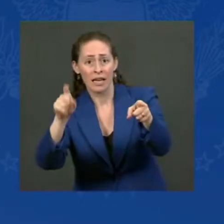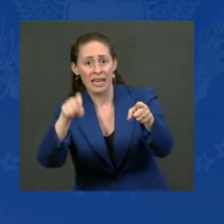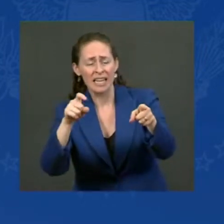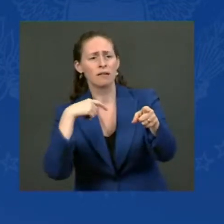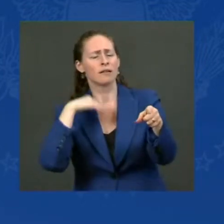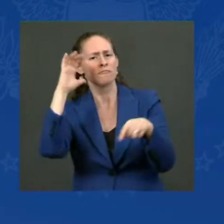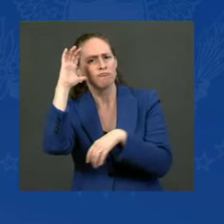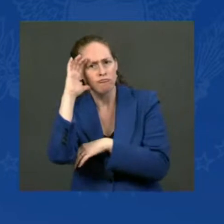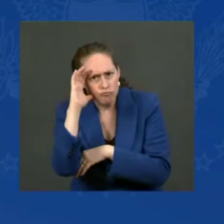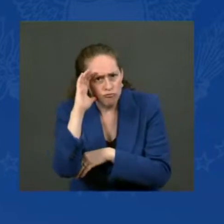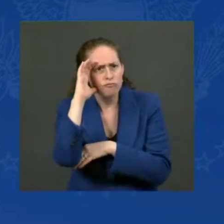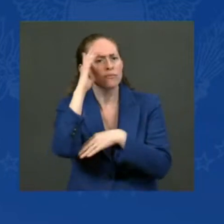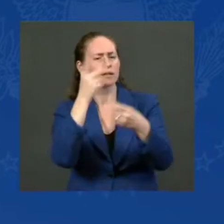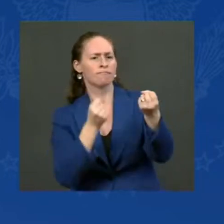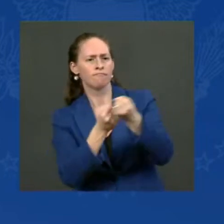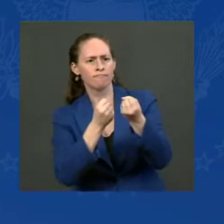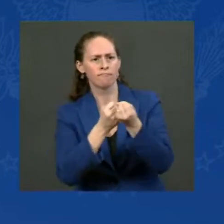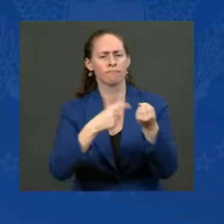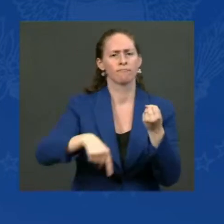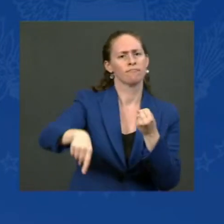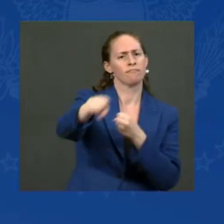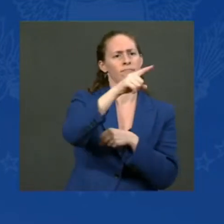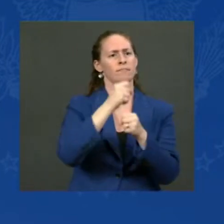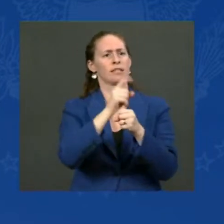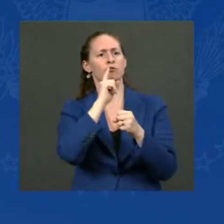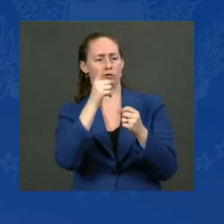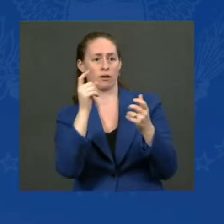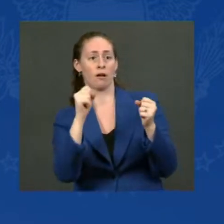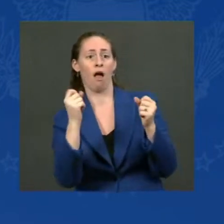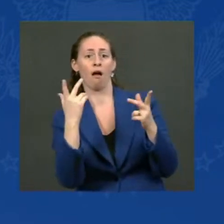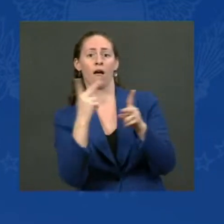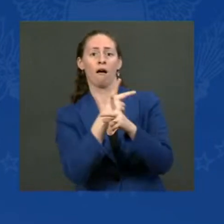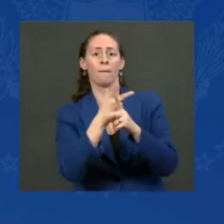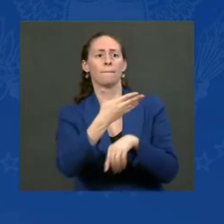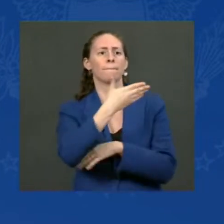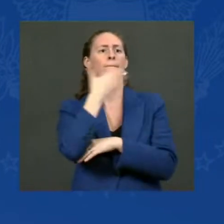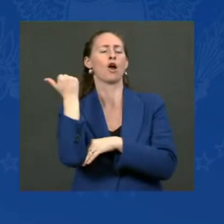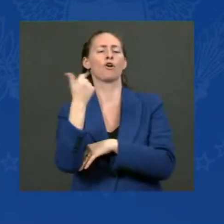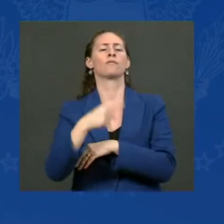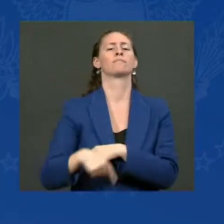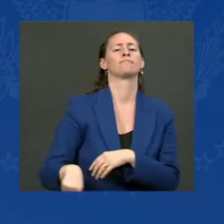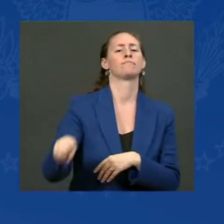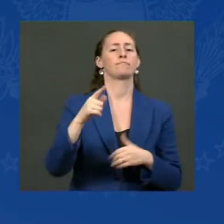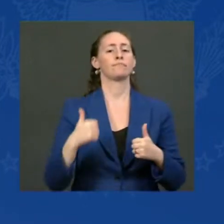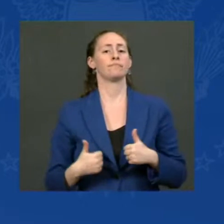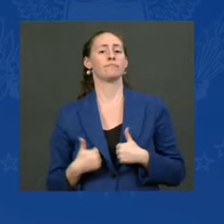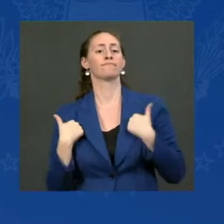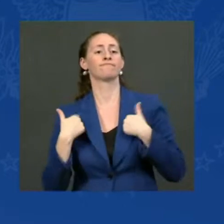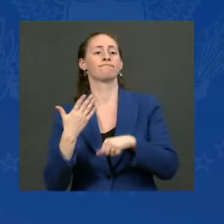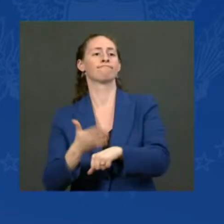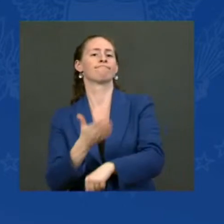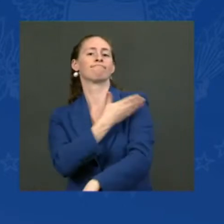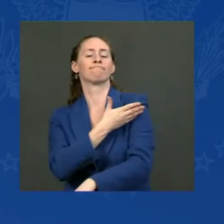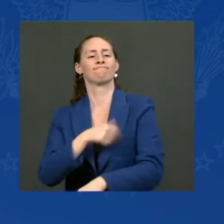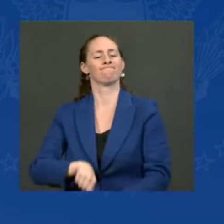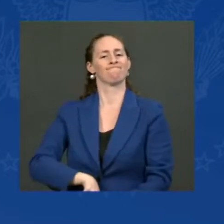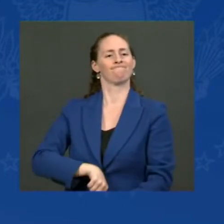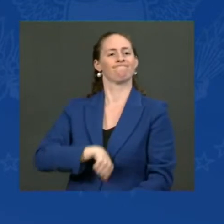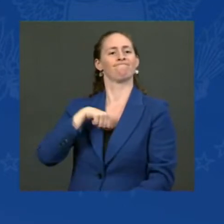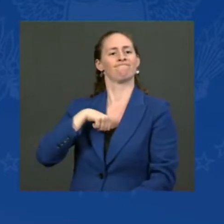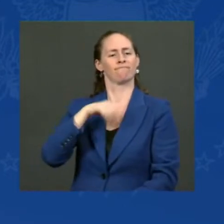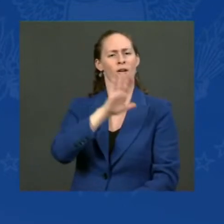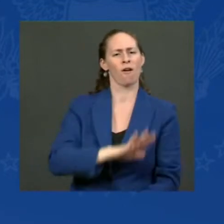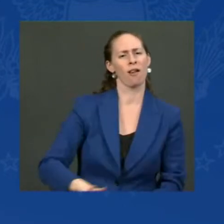them to find ways to respond that advance human dignity around the world. For